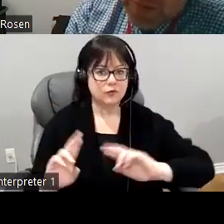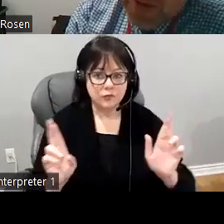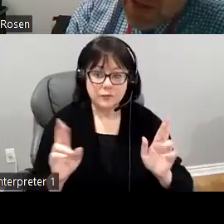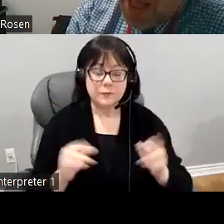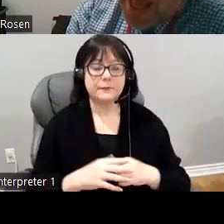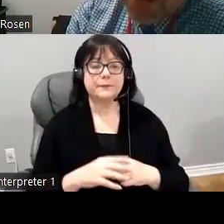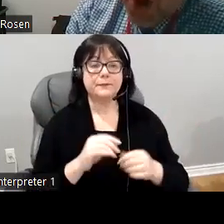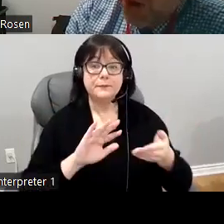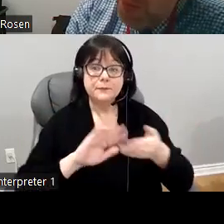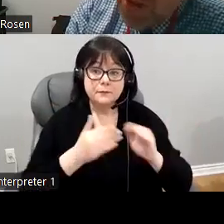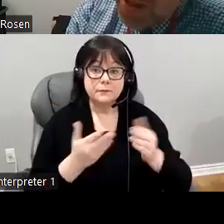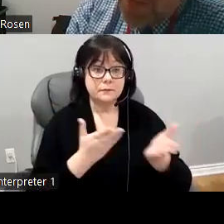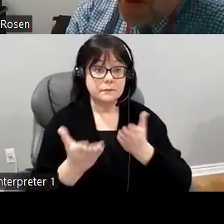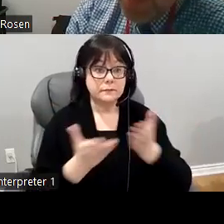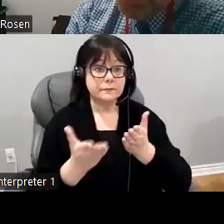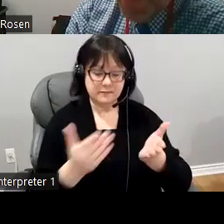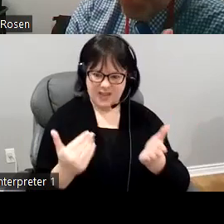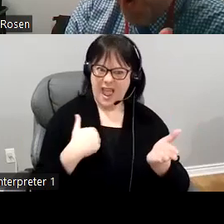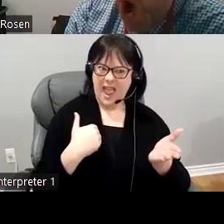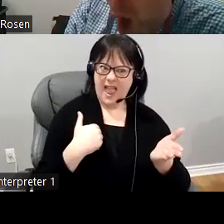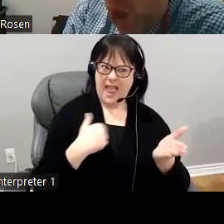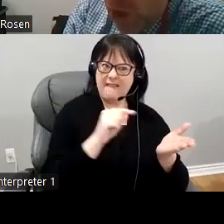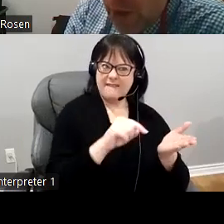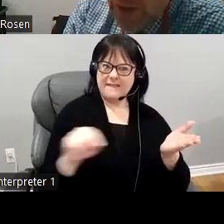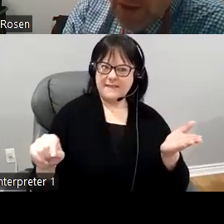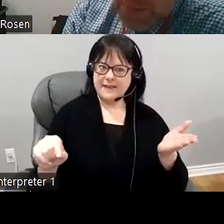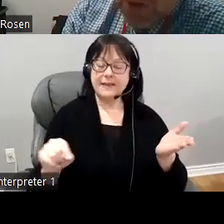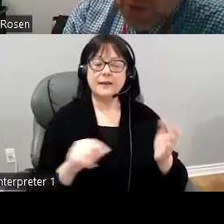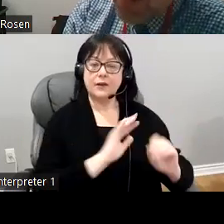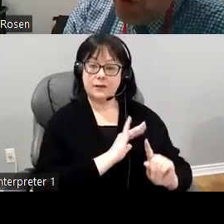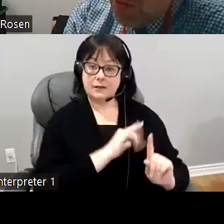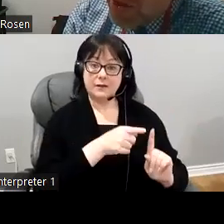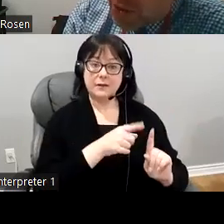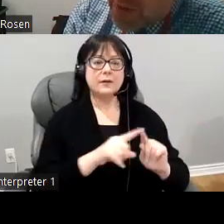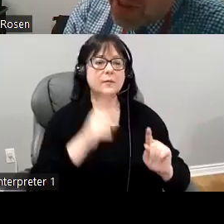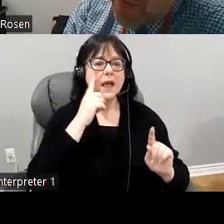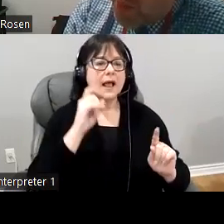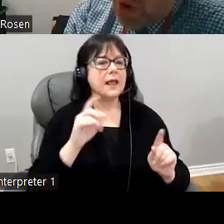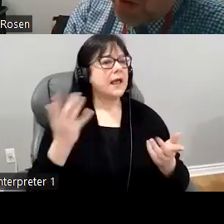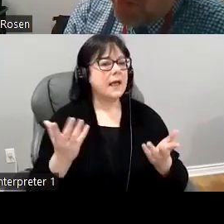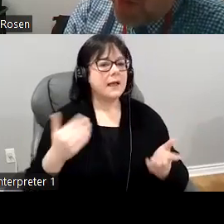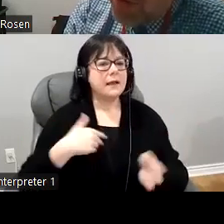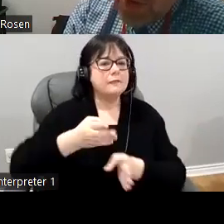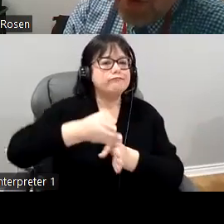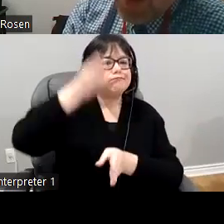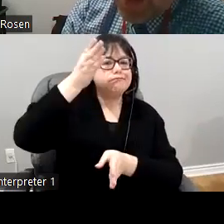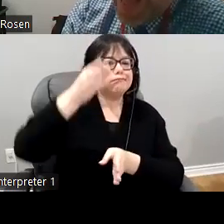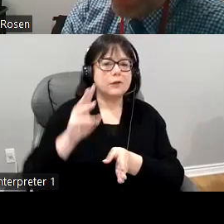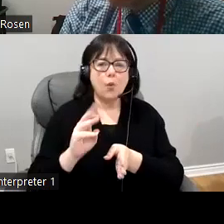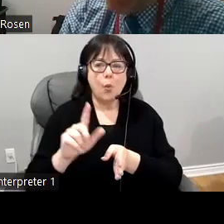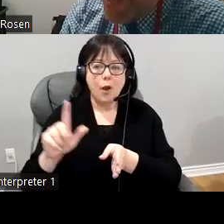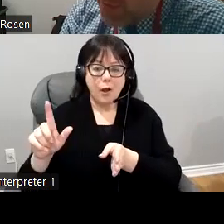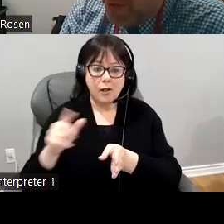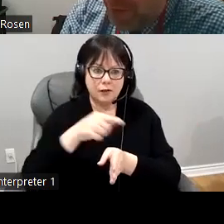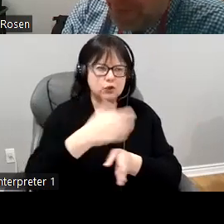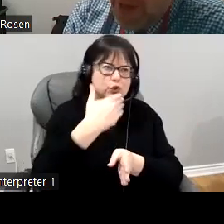community-based services, and it's almost as if there's a big wall between those services and the work that they do and